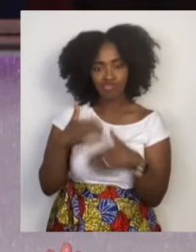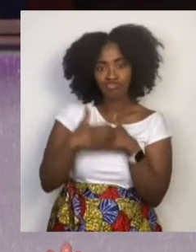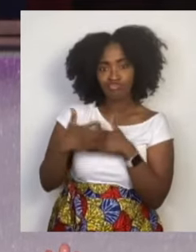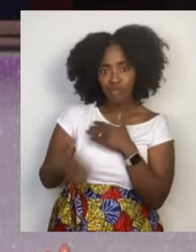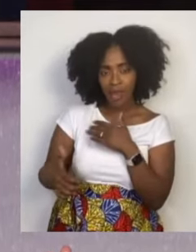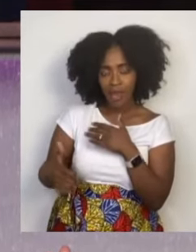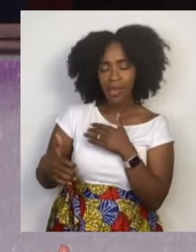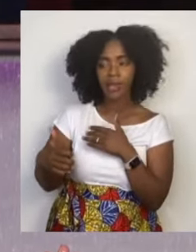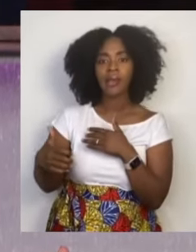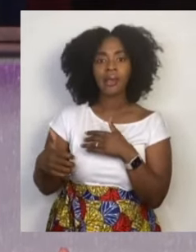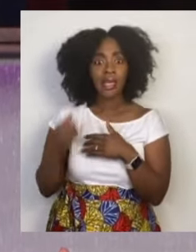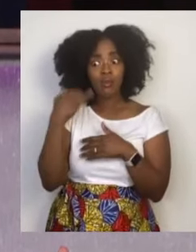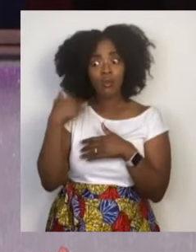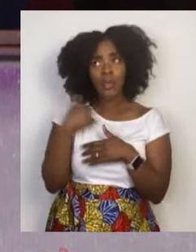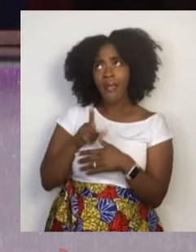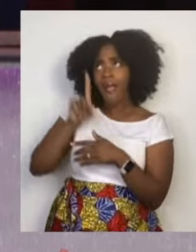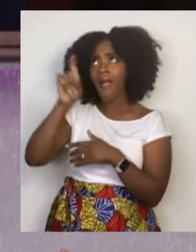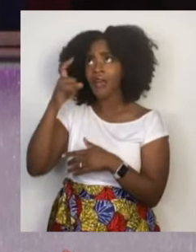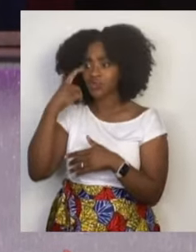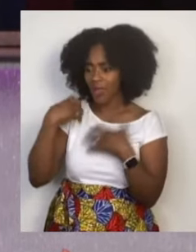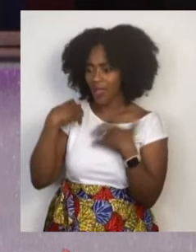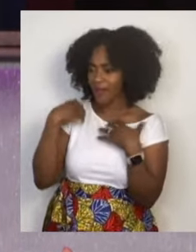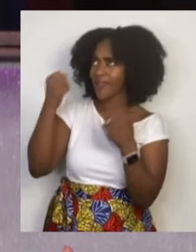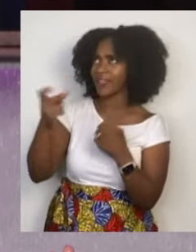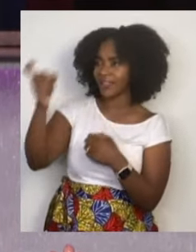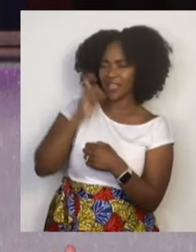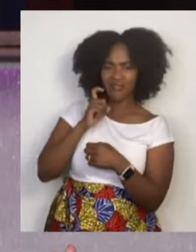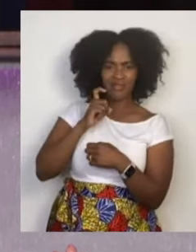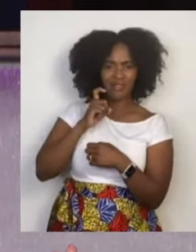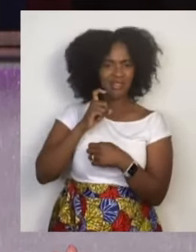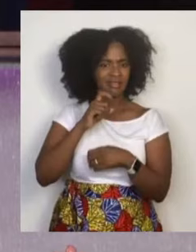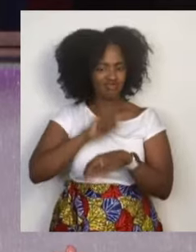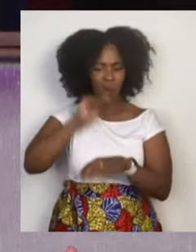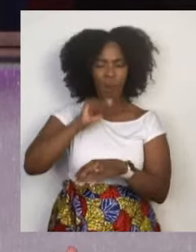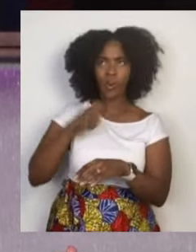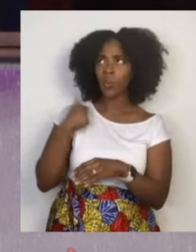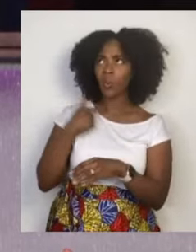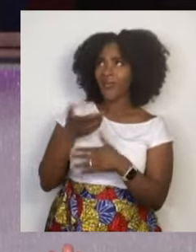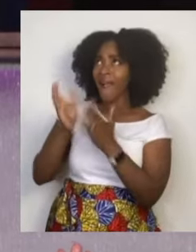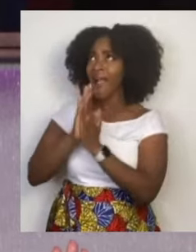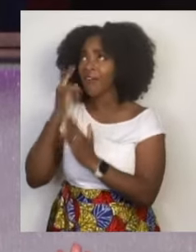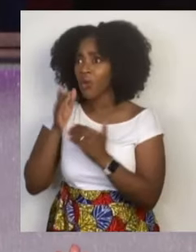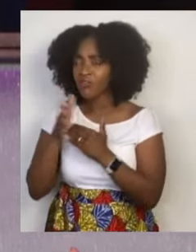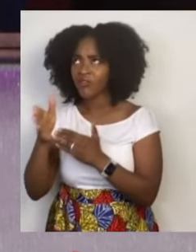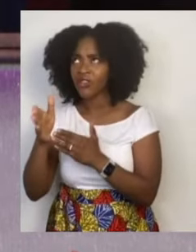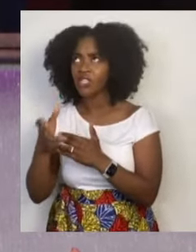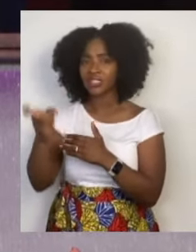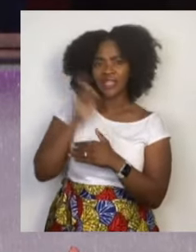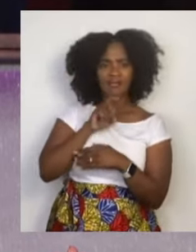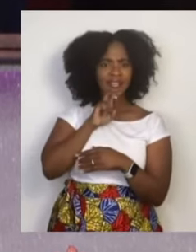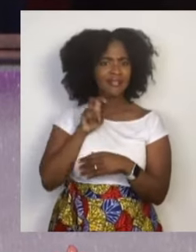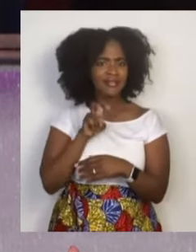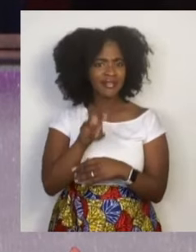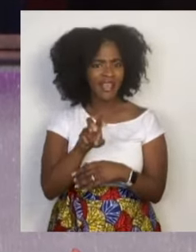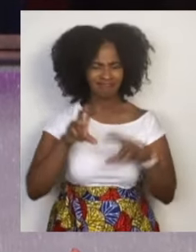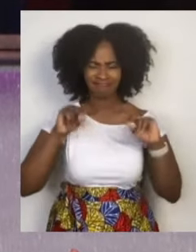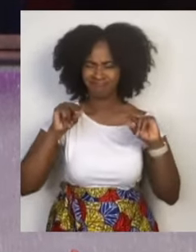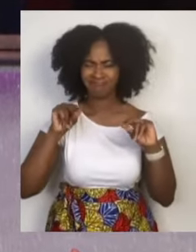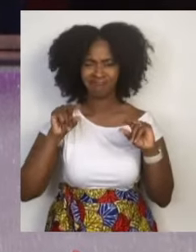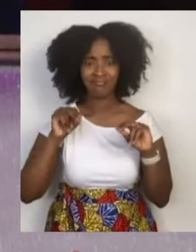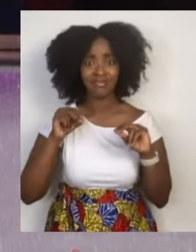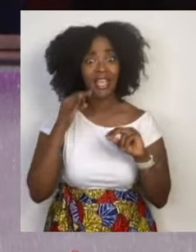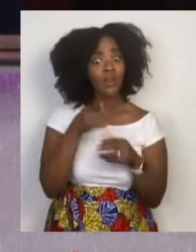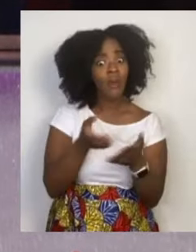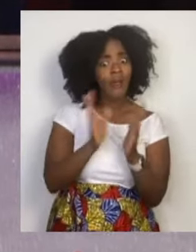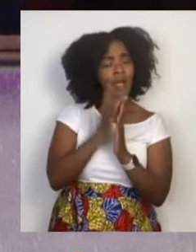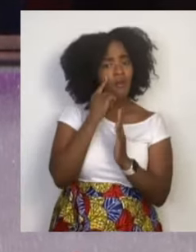for fish, he would not give us a serpent. That in other words, if you ask for one thing, God won't give you something contrary to what you